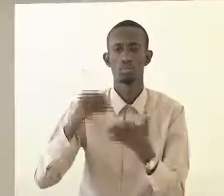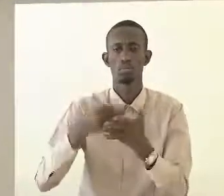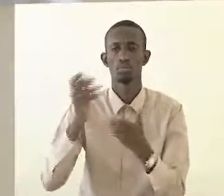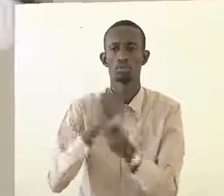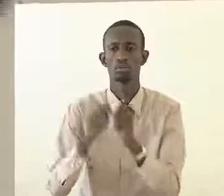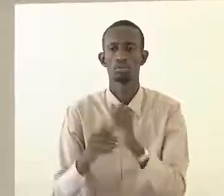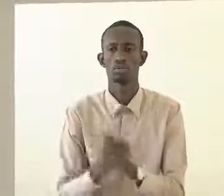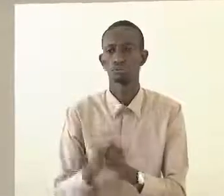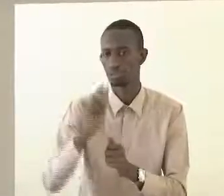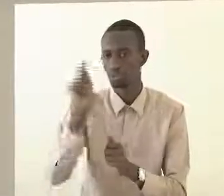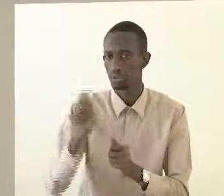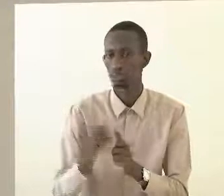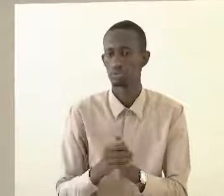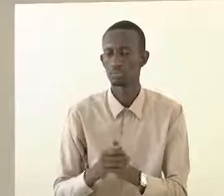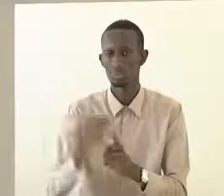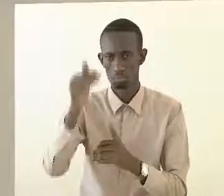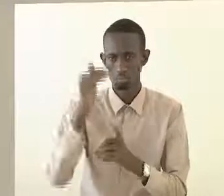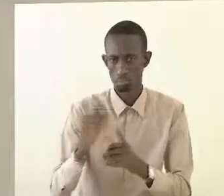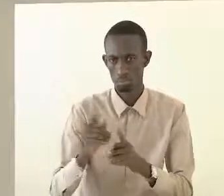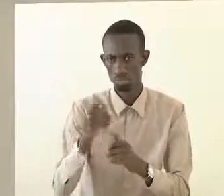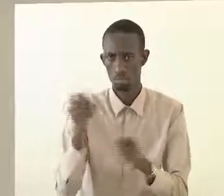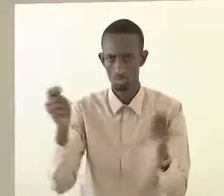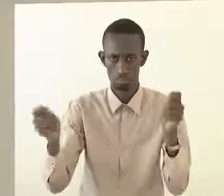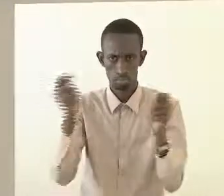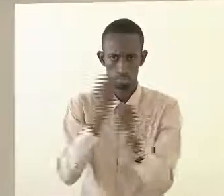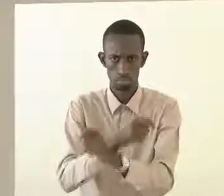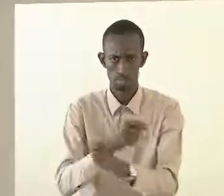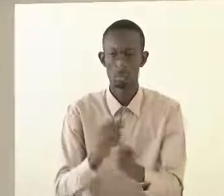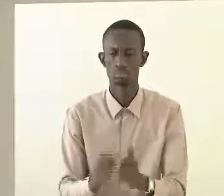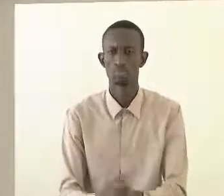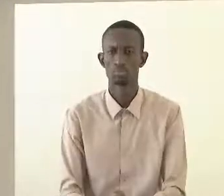z. Then after, you replace